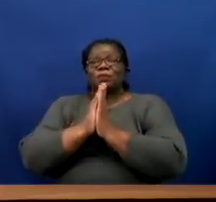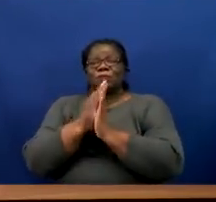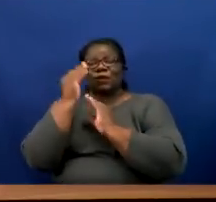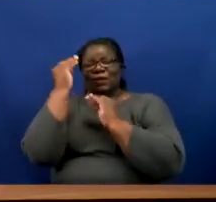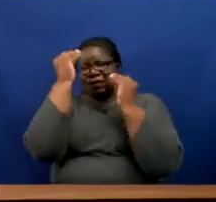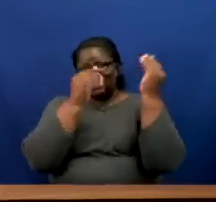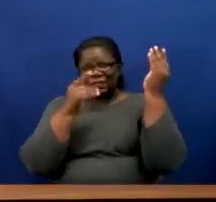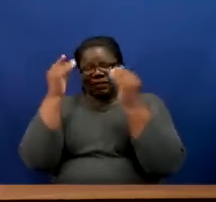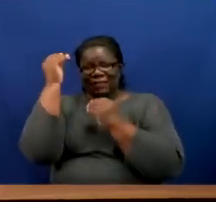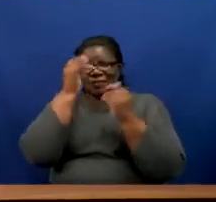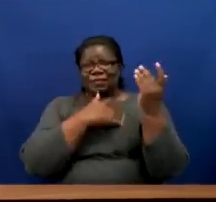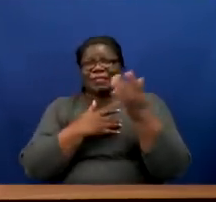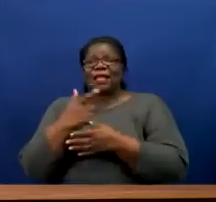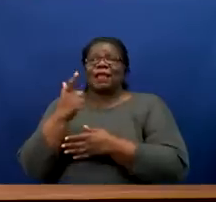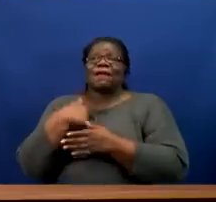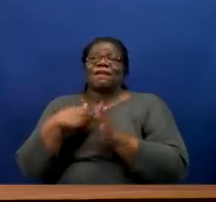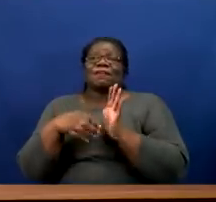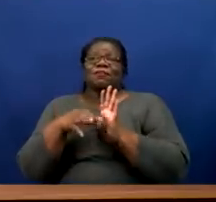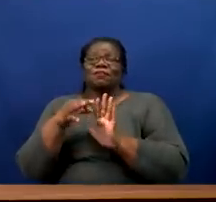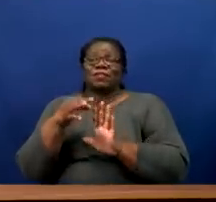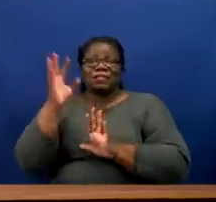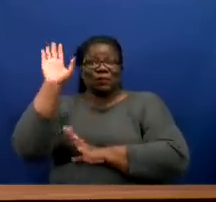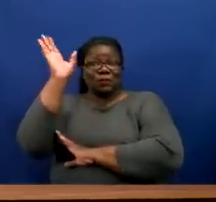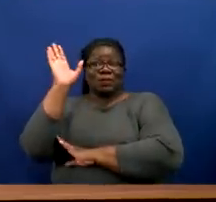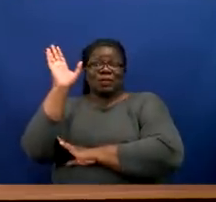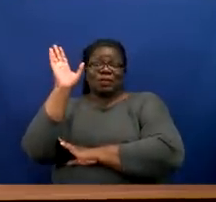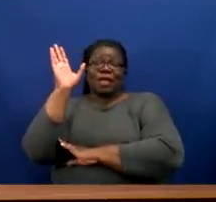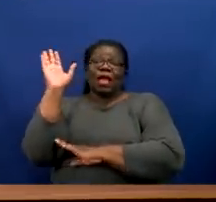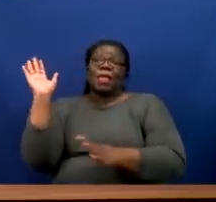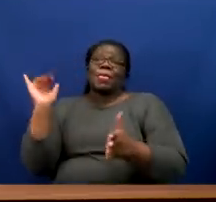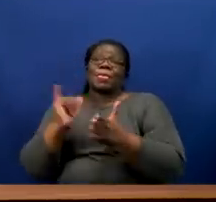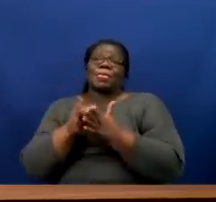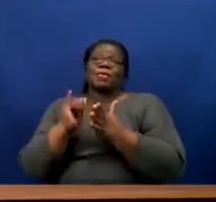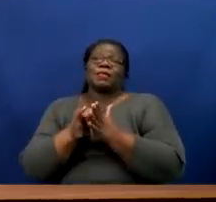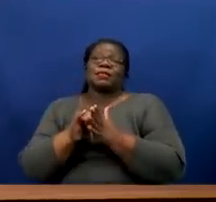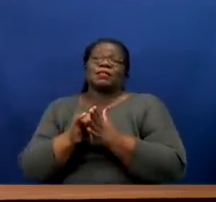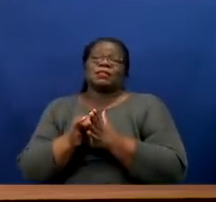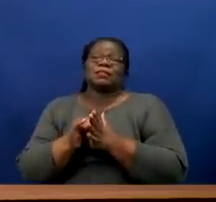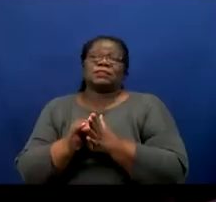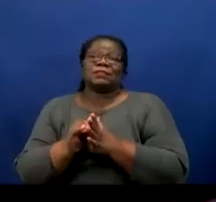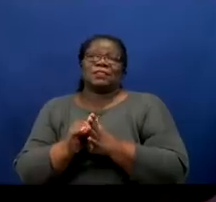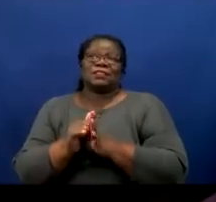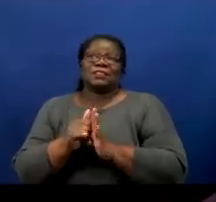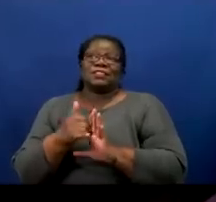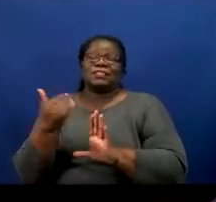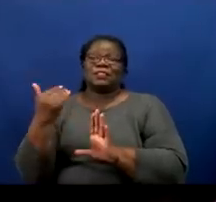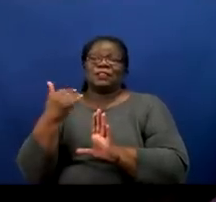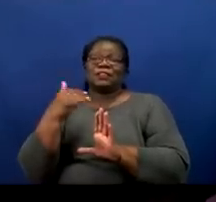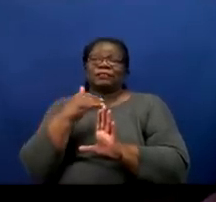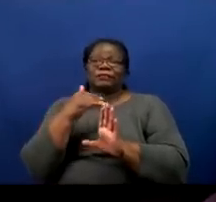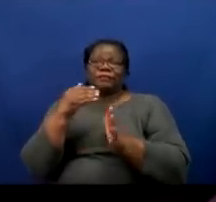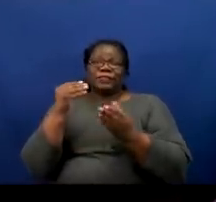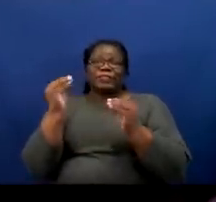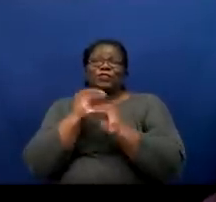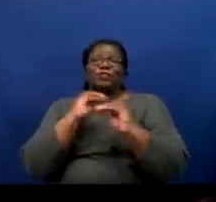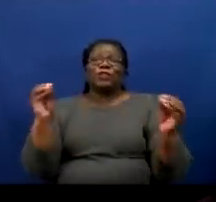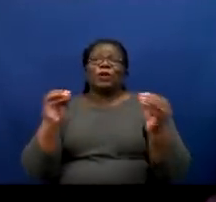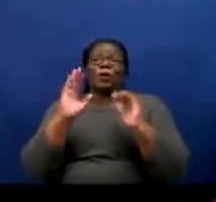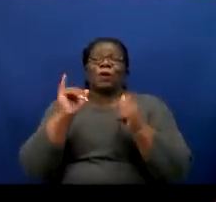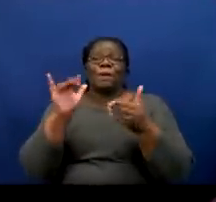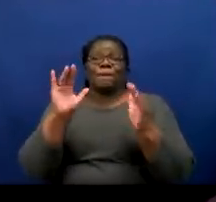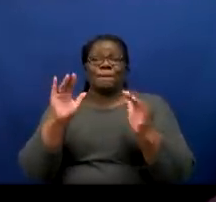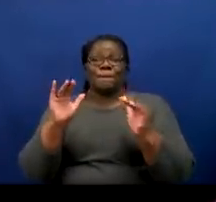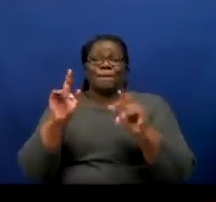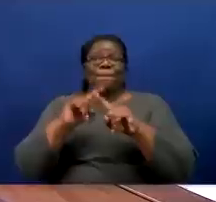think. Can I find some witnesses here who found yourself broken, busted, but God stepped in. He paid